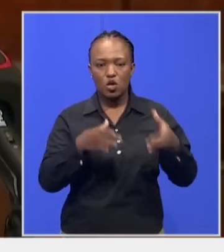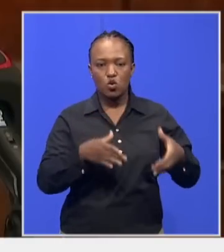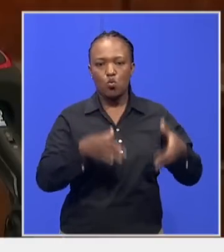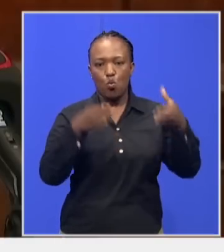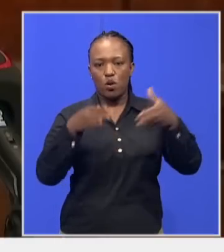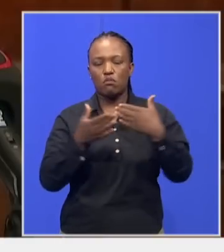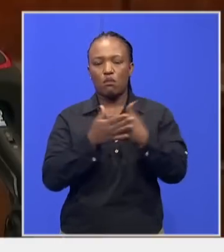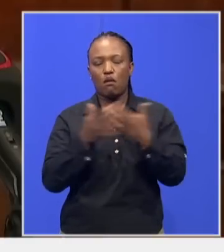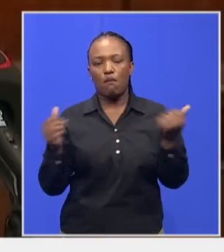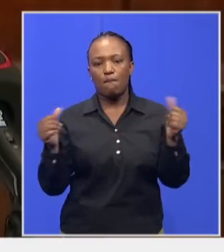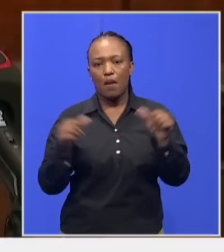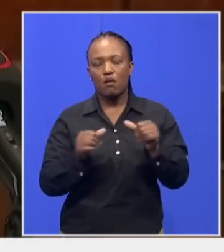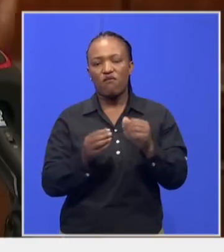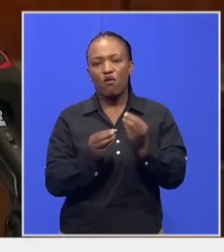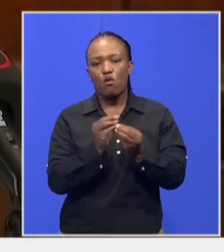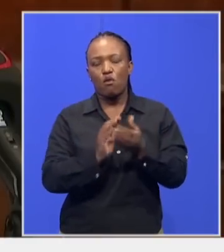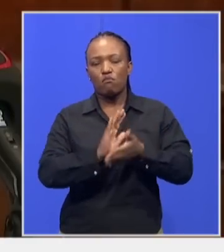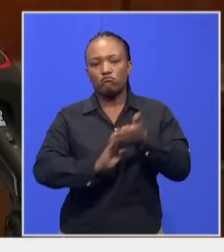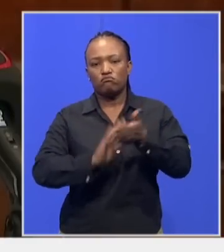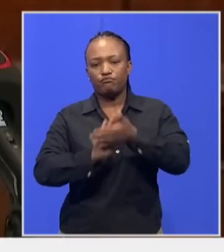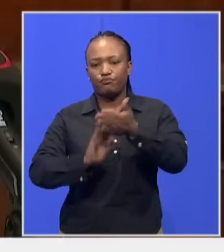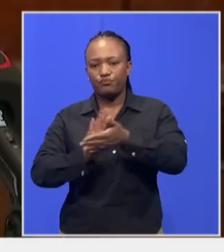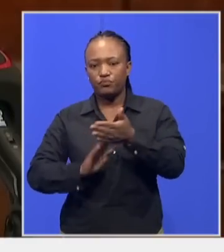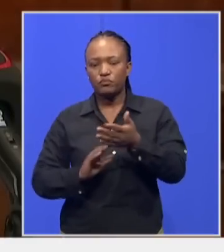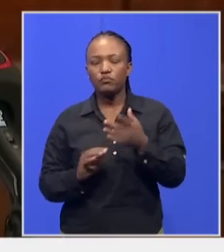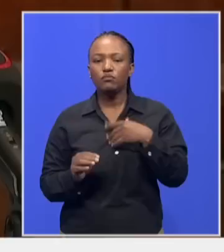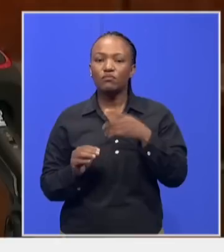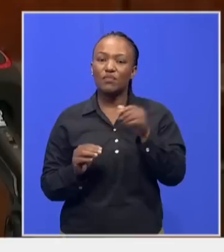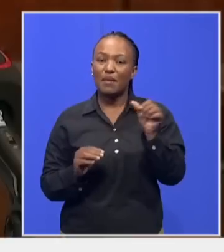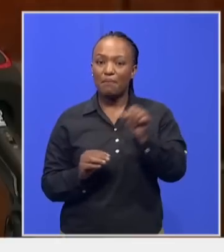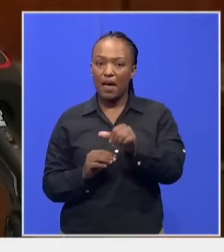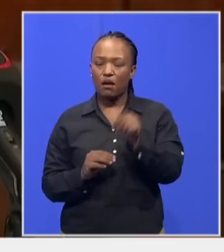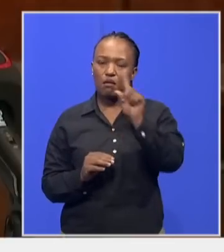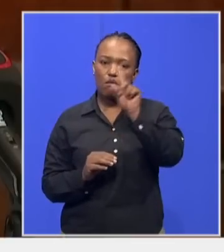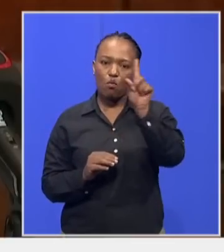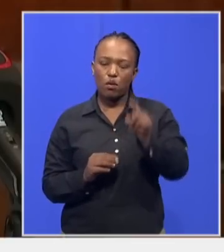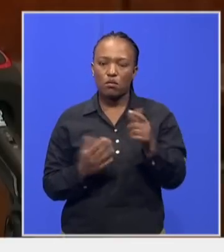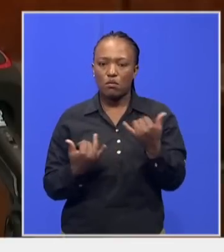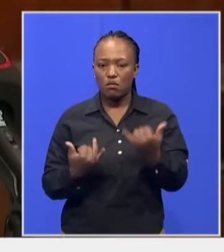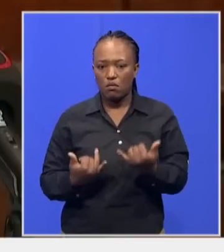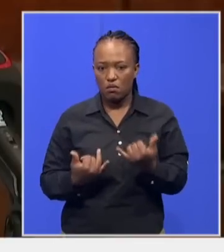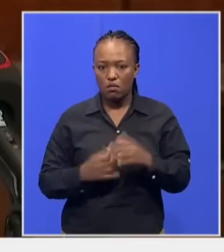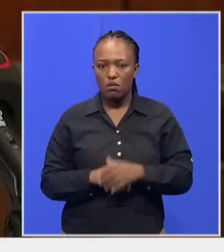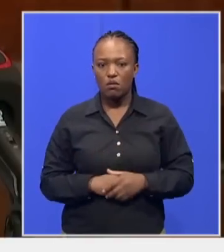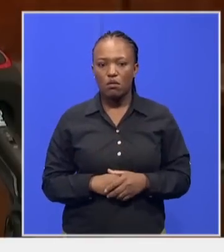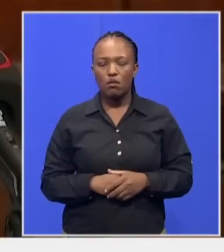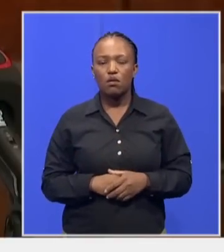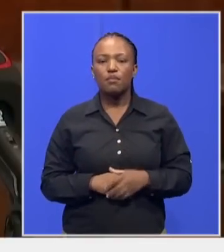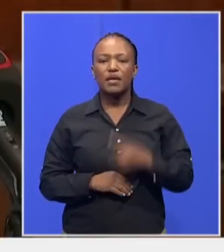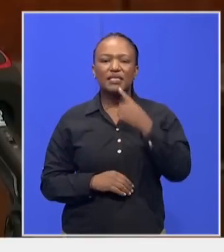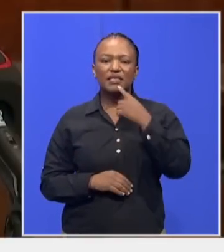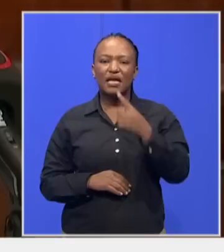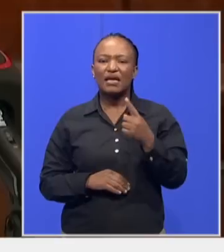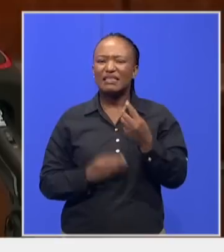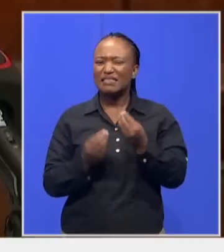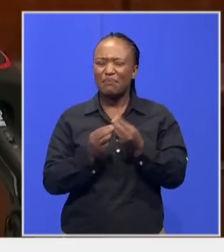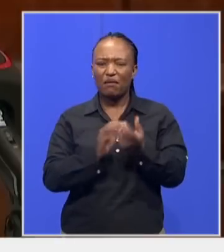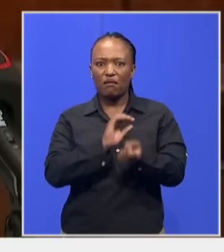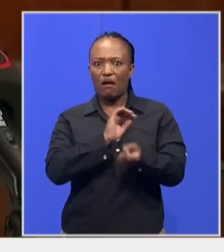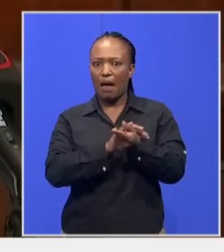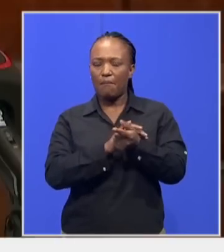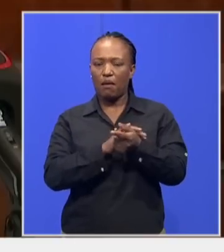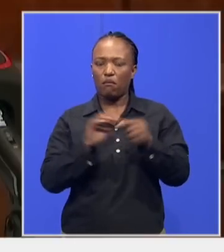into operation. And this brings me back to that question I raised earlier on, what I call outage slips. So what that means is